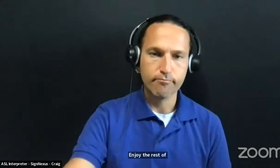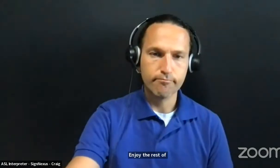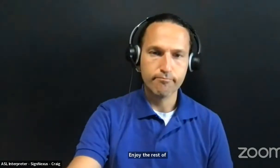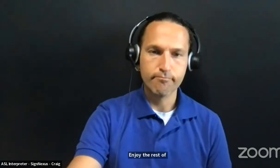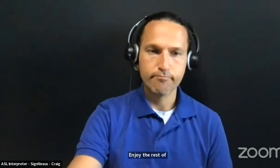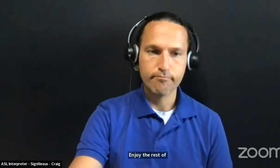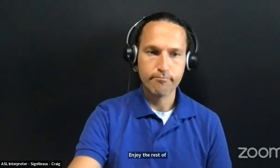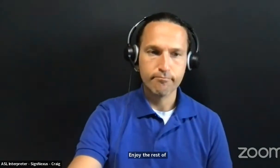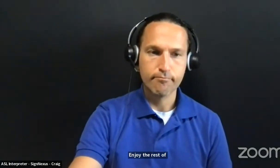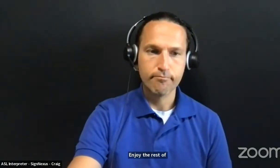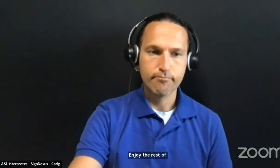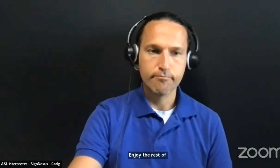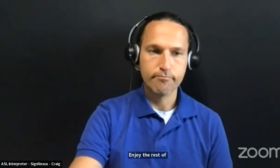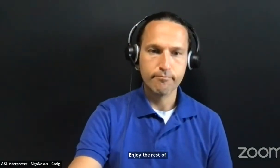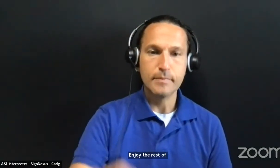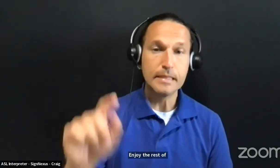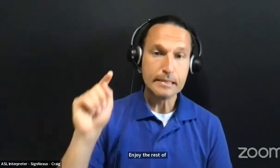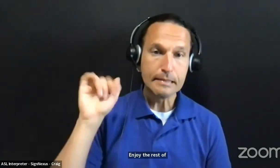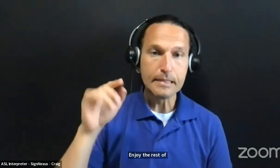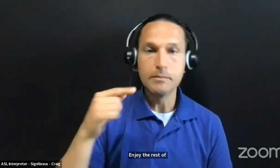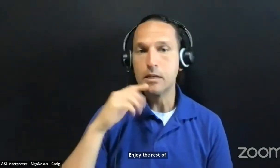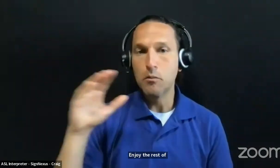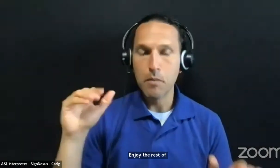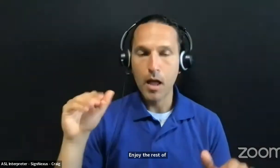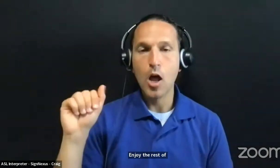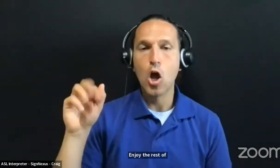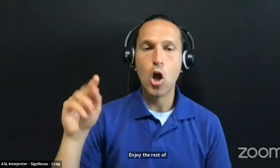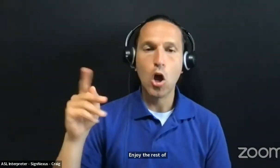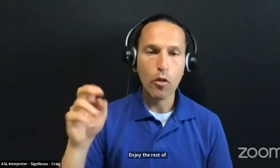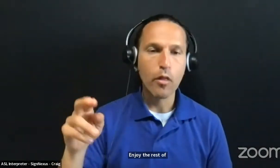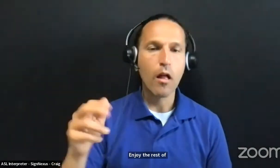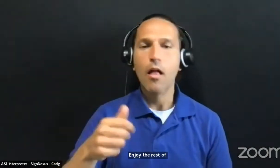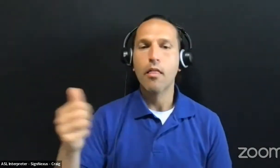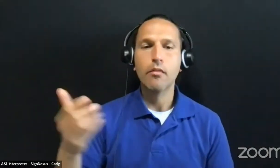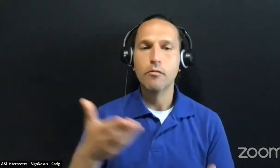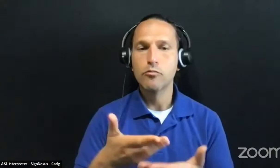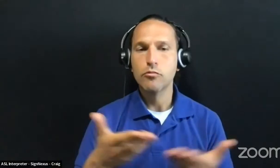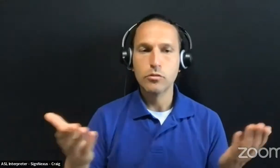So, Tim, if you want to say goodbye, Arthur, anyone else,